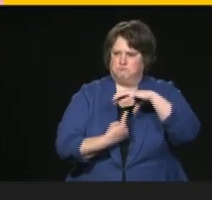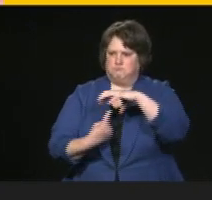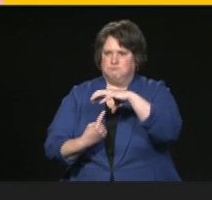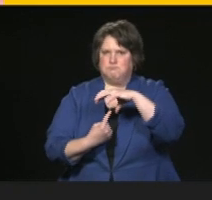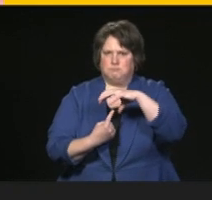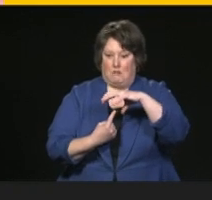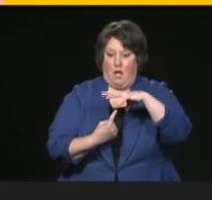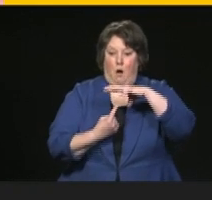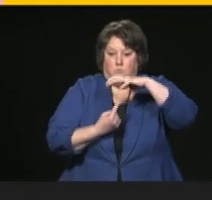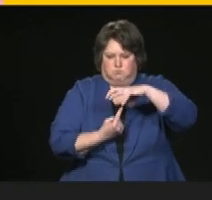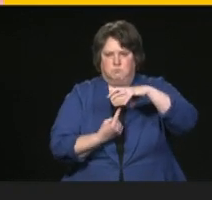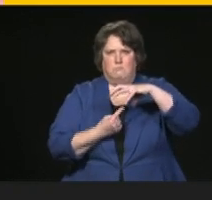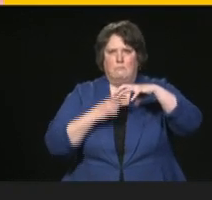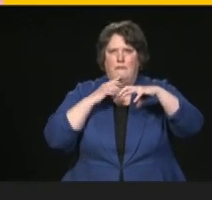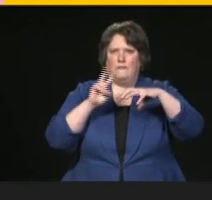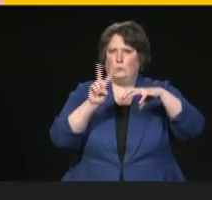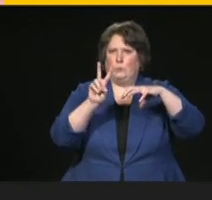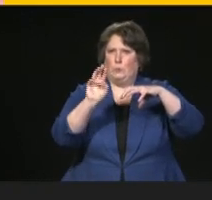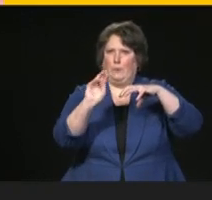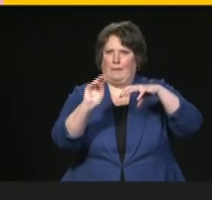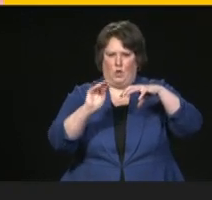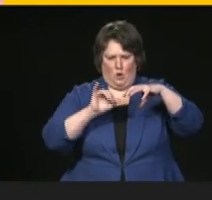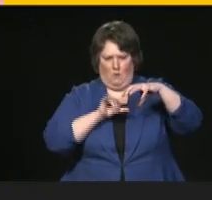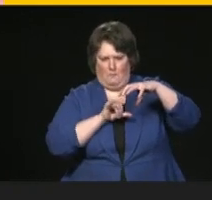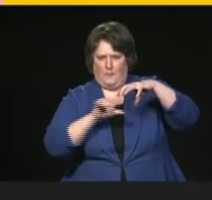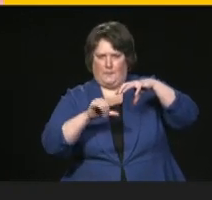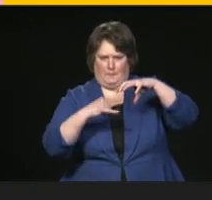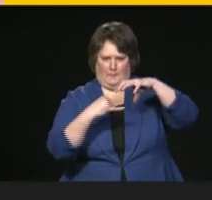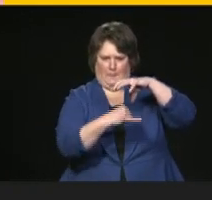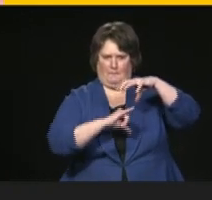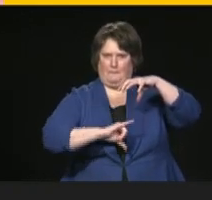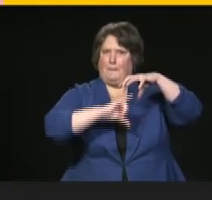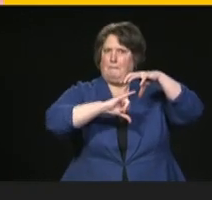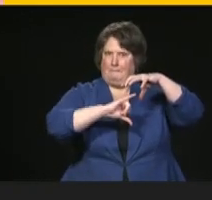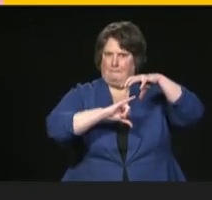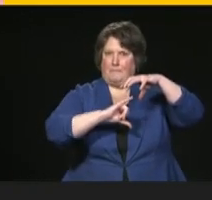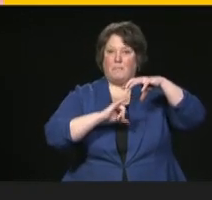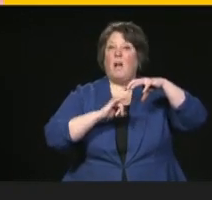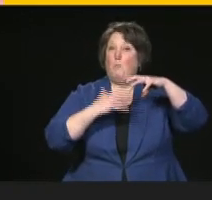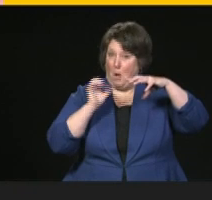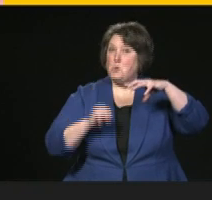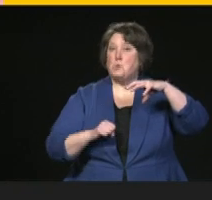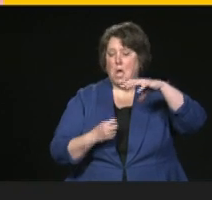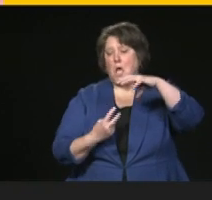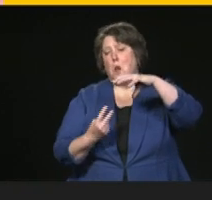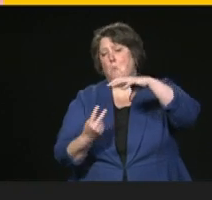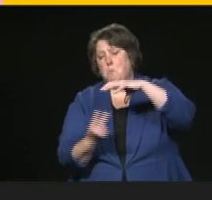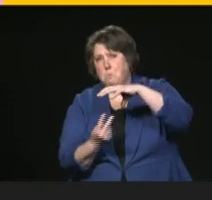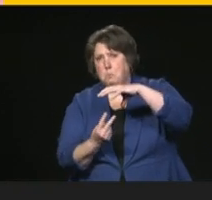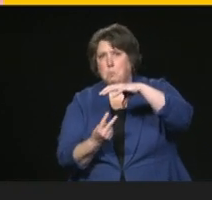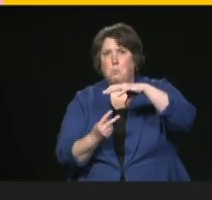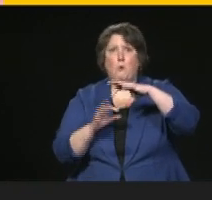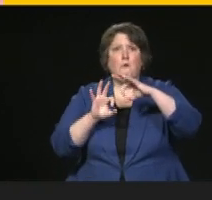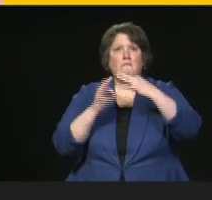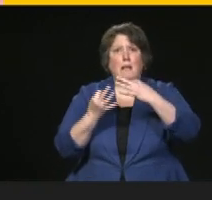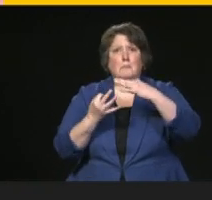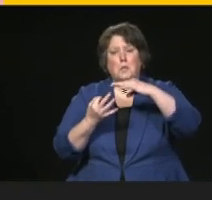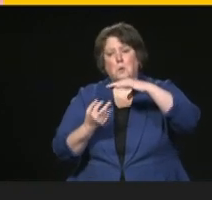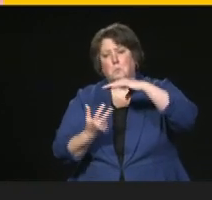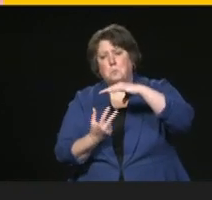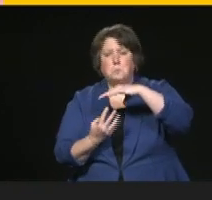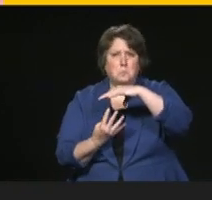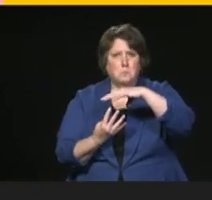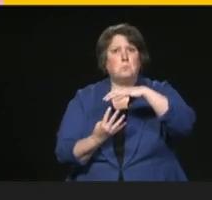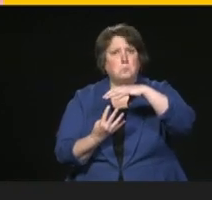us. But for couples, families, and other cohabitation situations, that